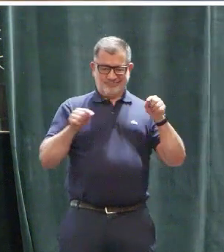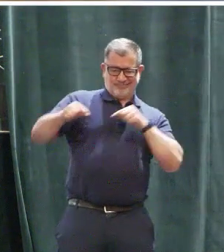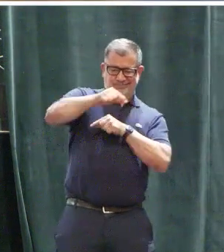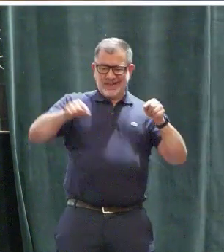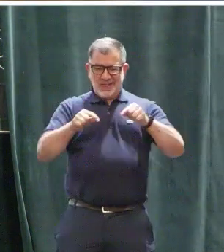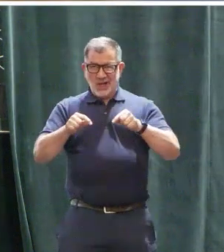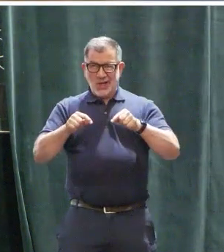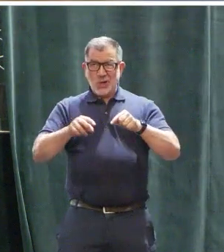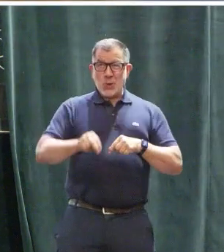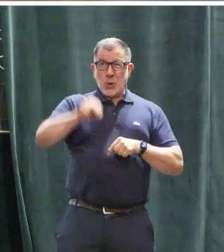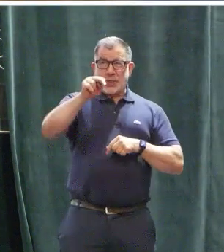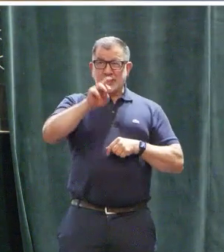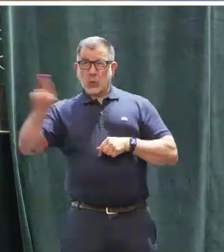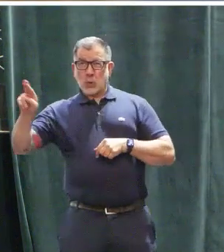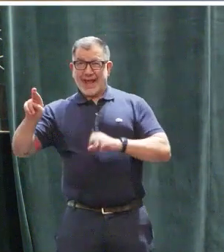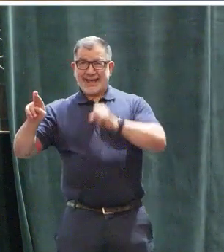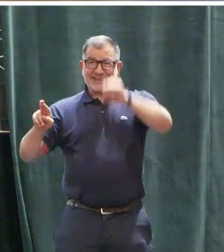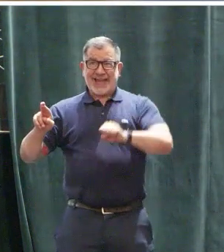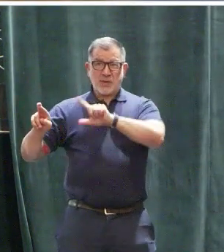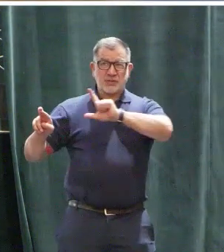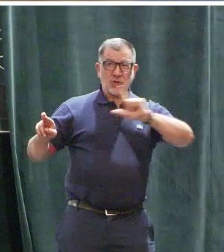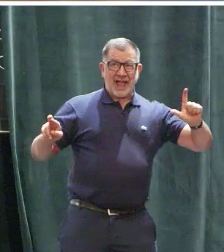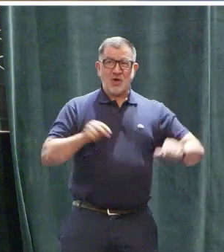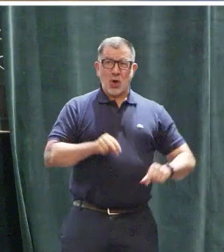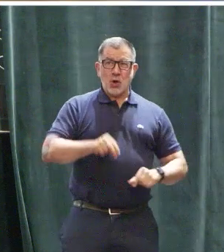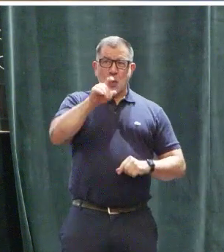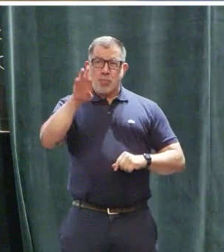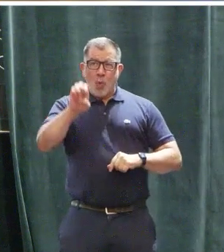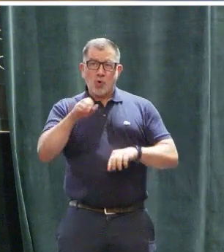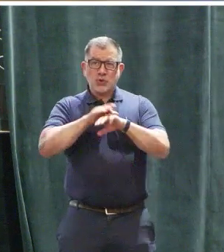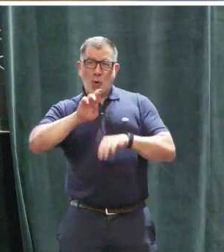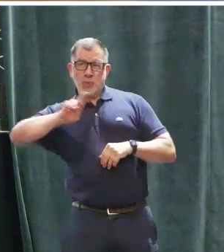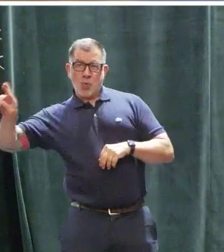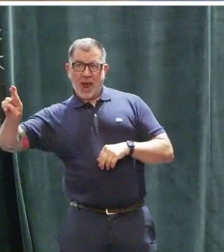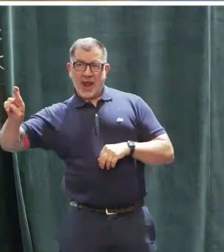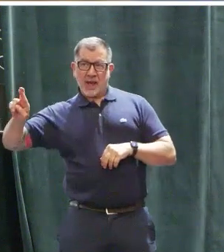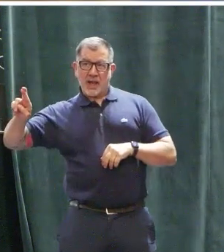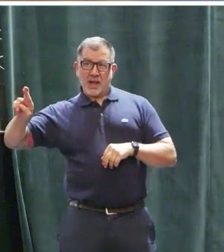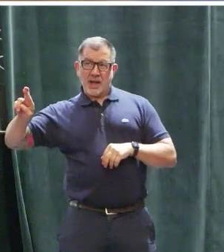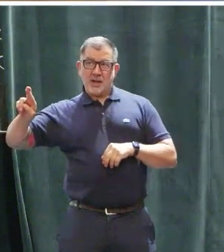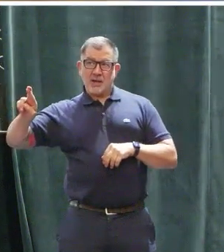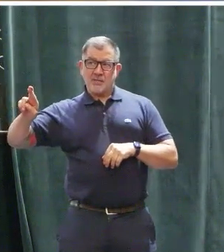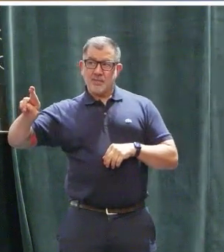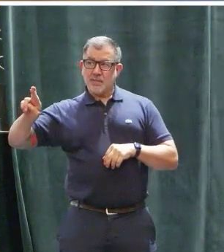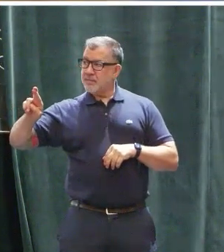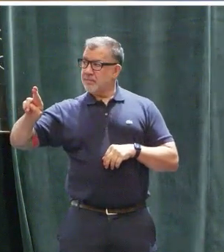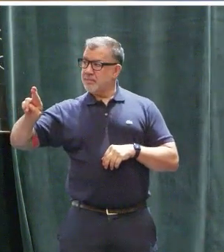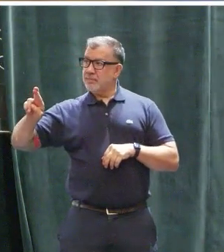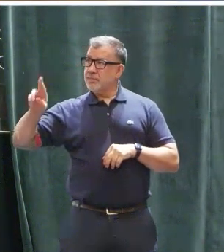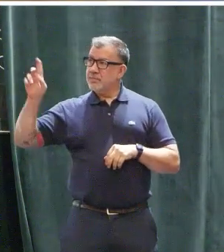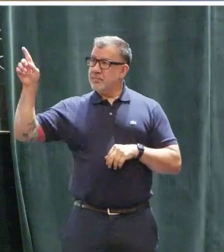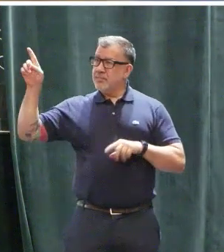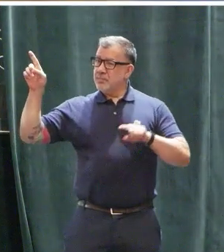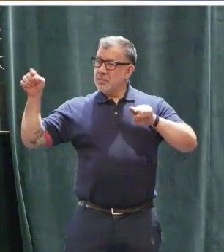left. North Moore is on the right side, and then you're seeing the alignment as it proceeds